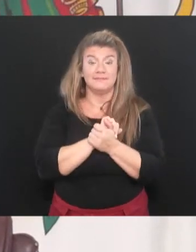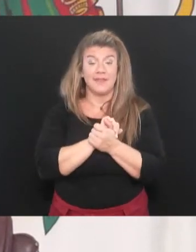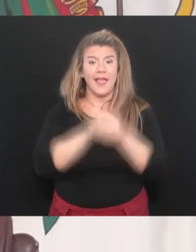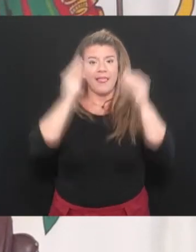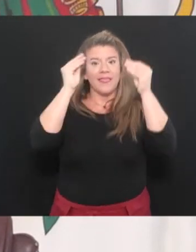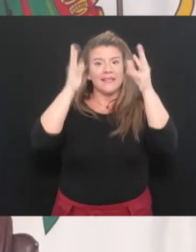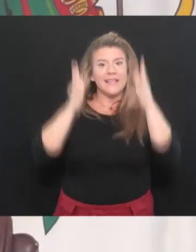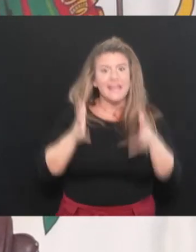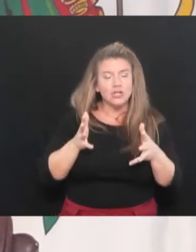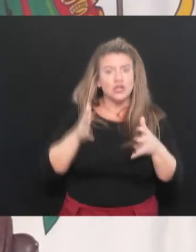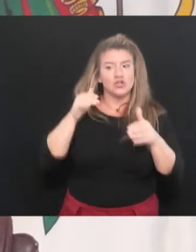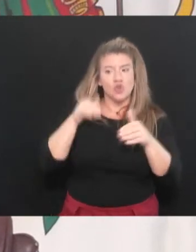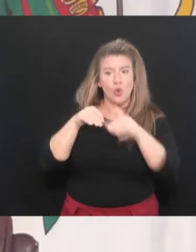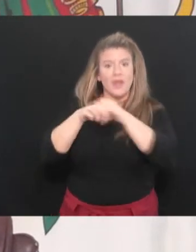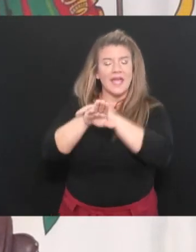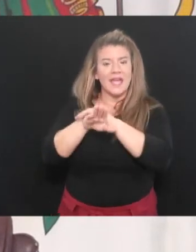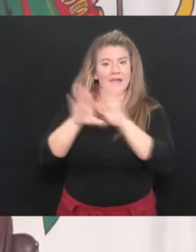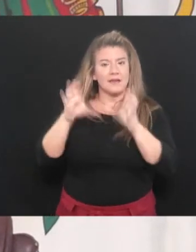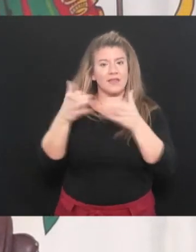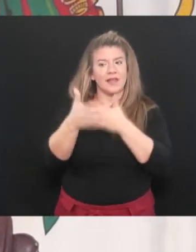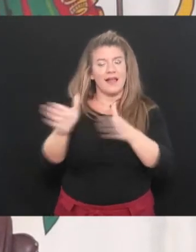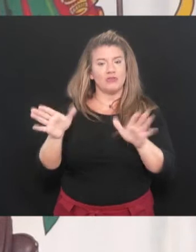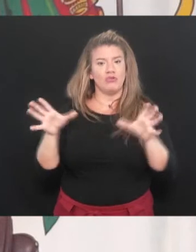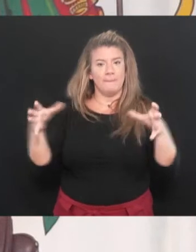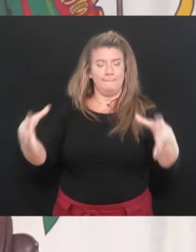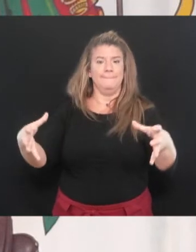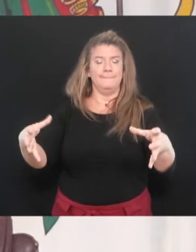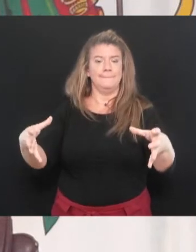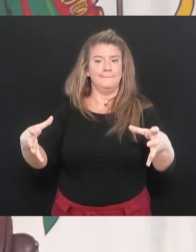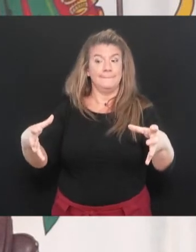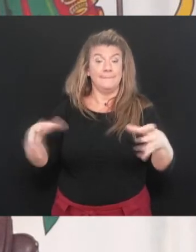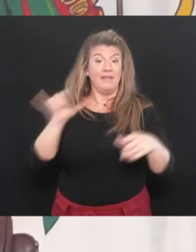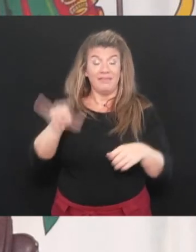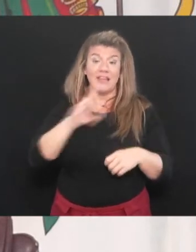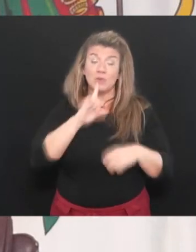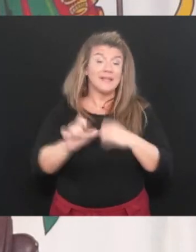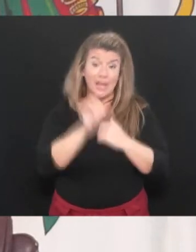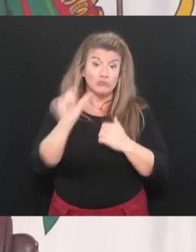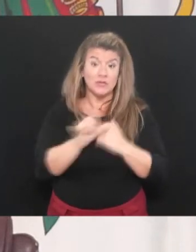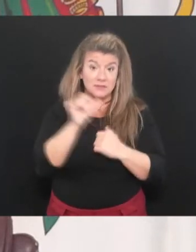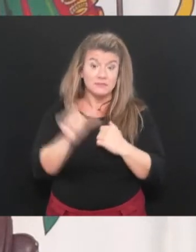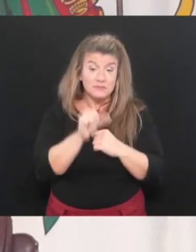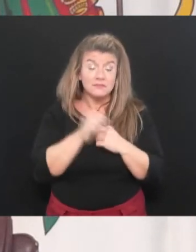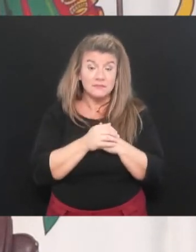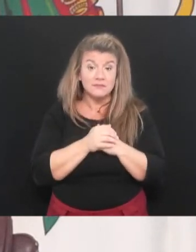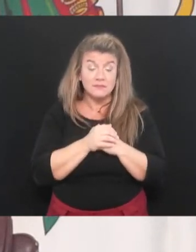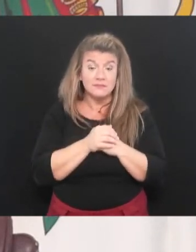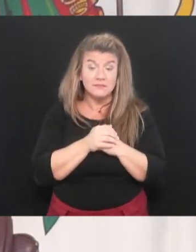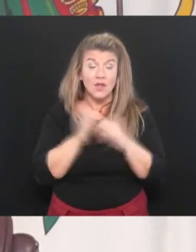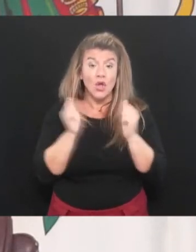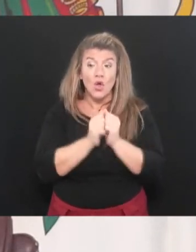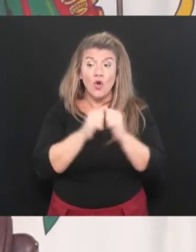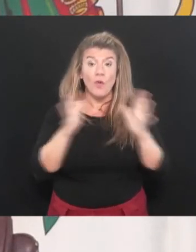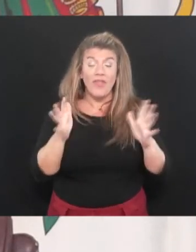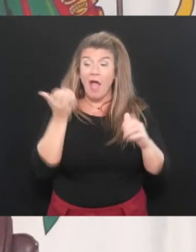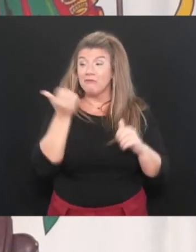teachers going into an environment that is dangerous as it can be. Without any question whatsoever,